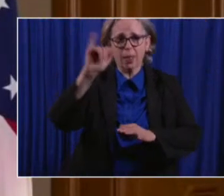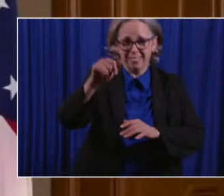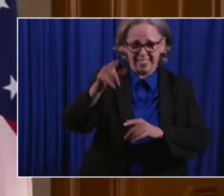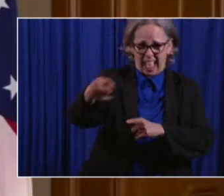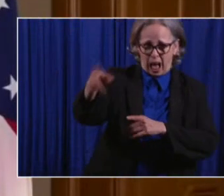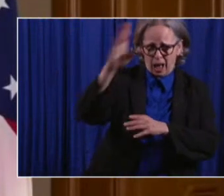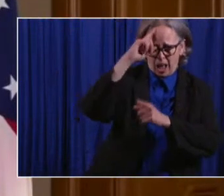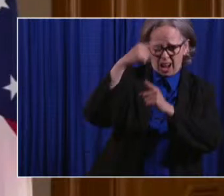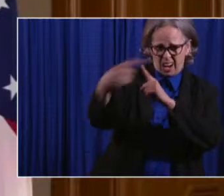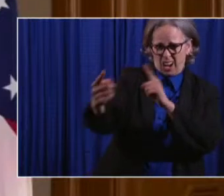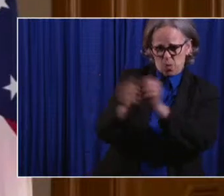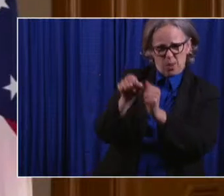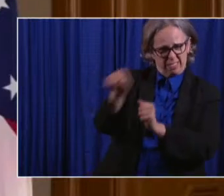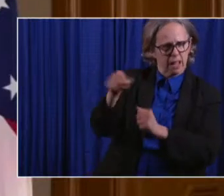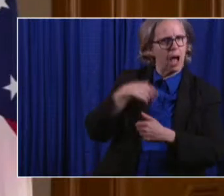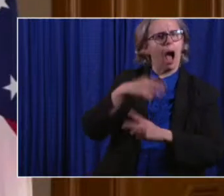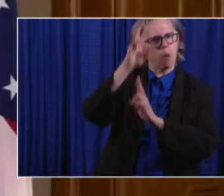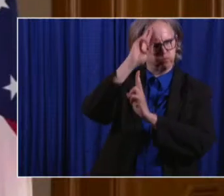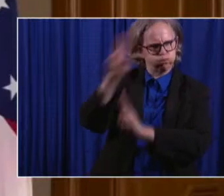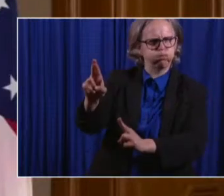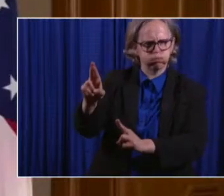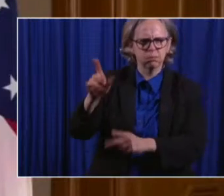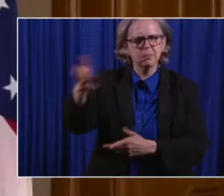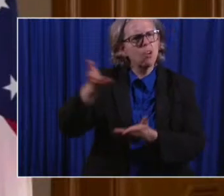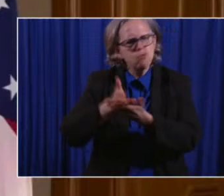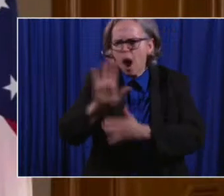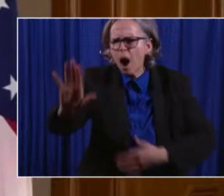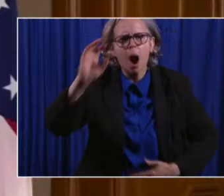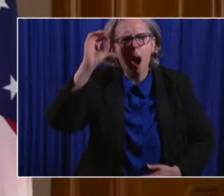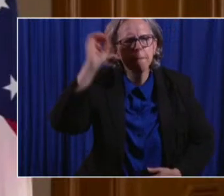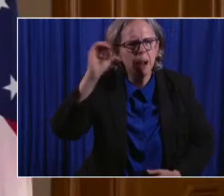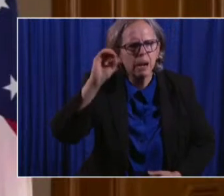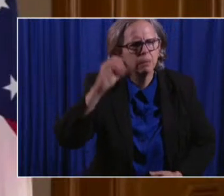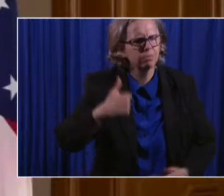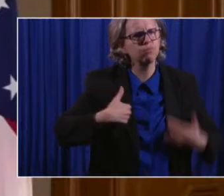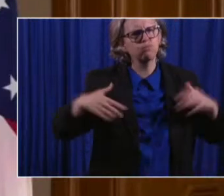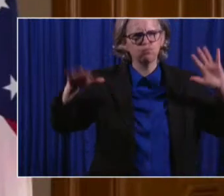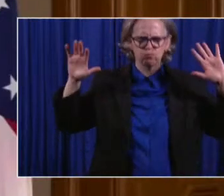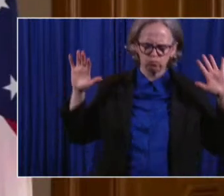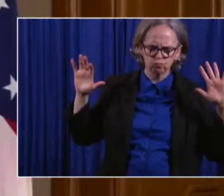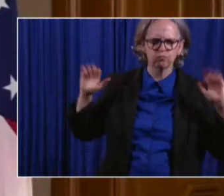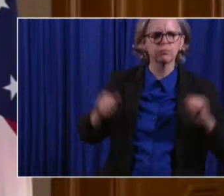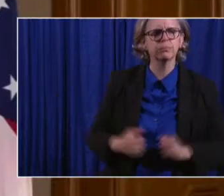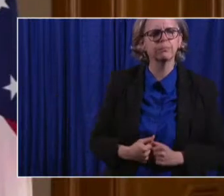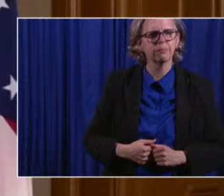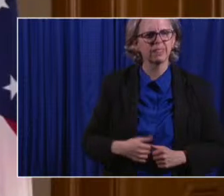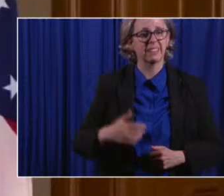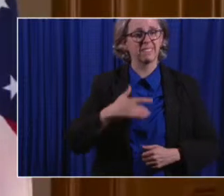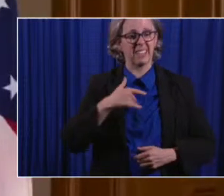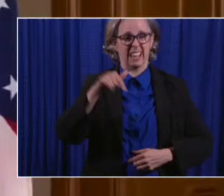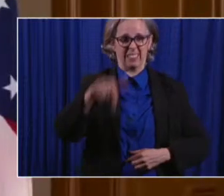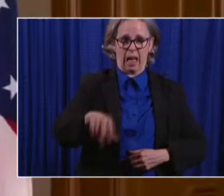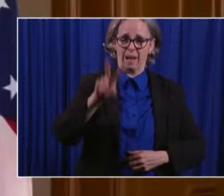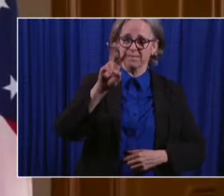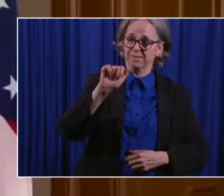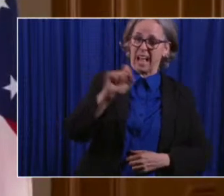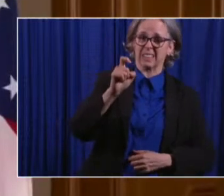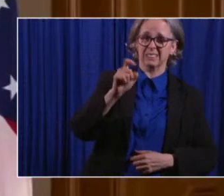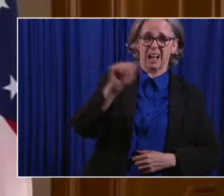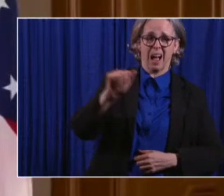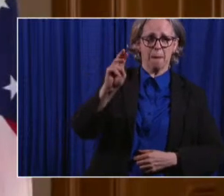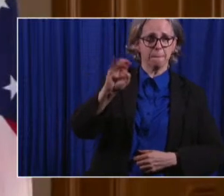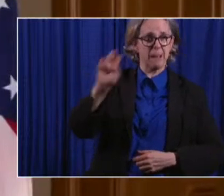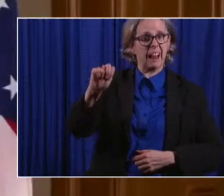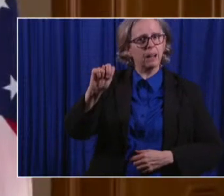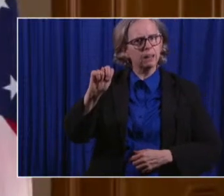think the facts show that once we put this in place, there's been a lot more excitement about vaccines, and we've